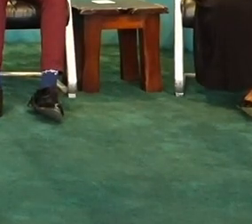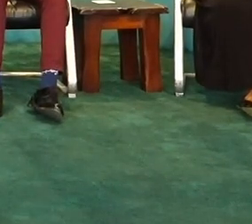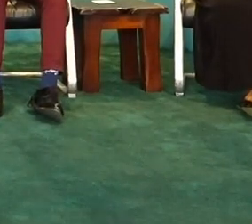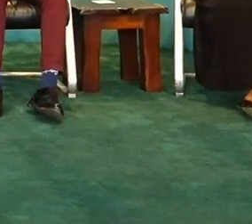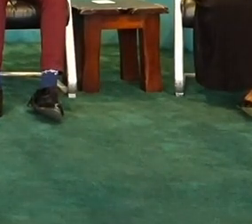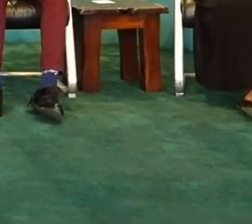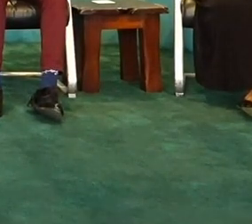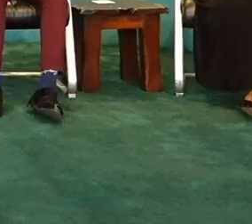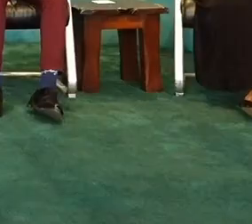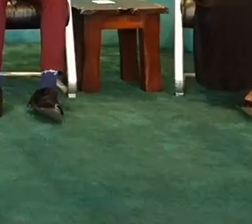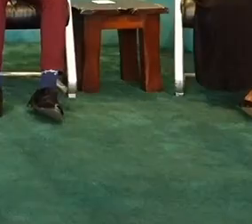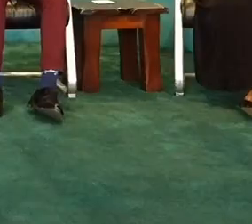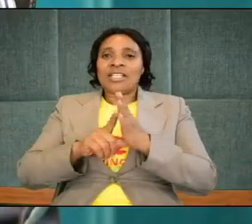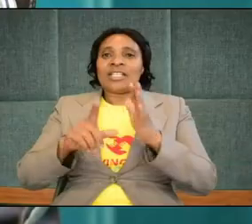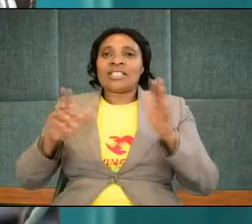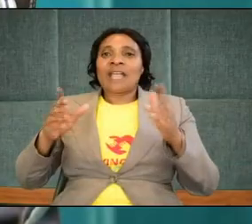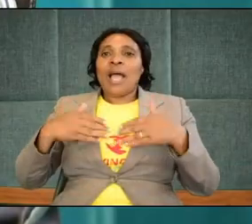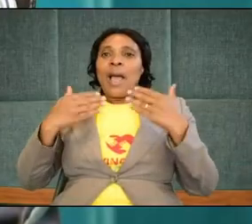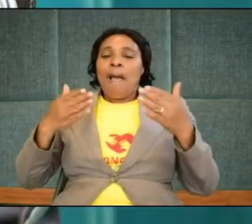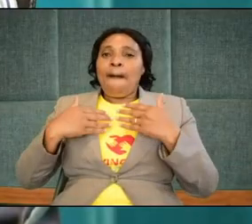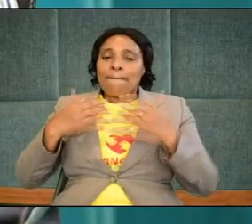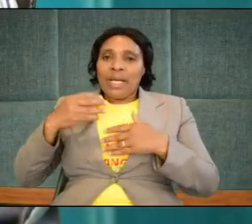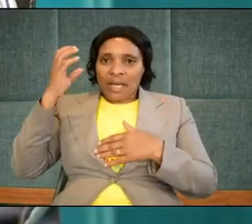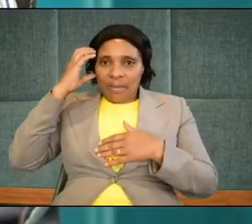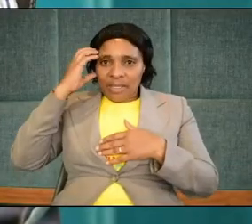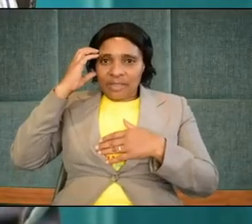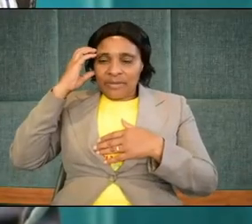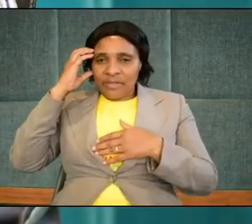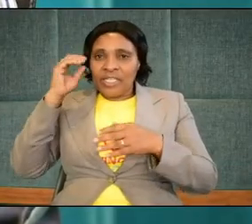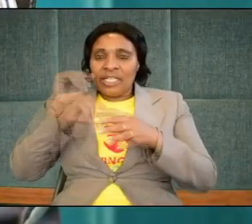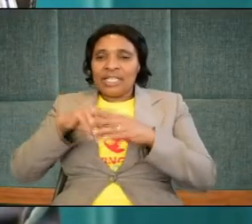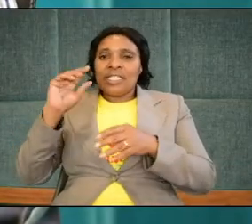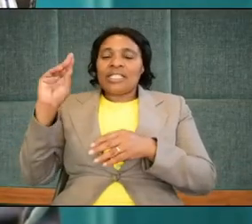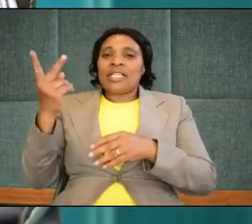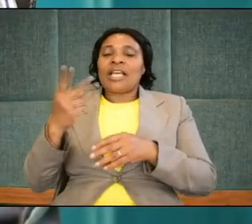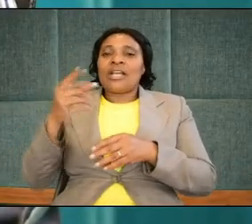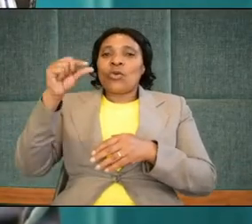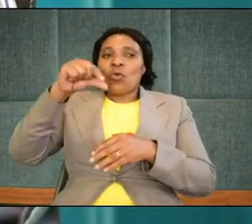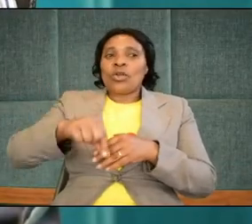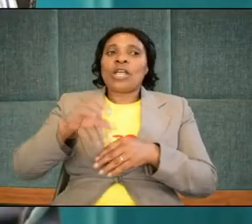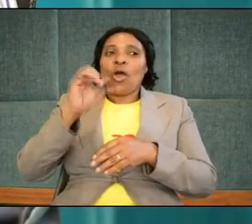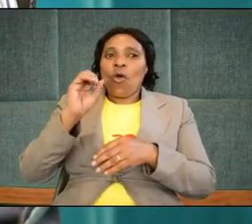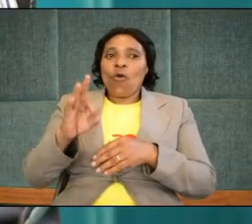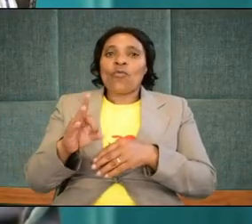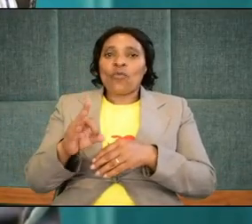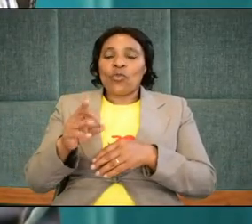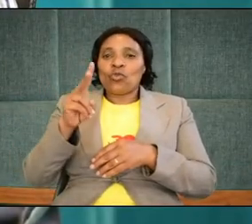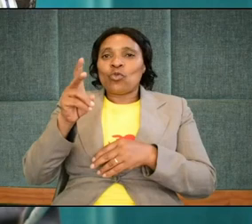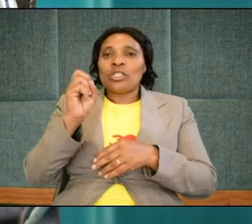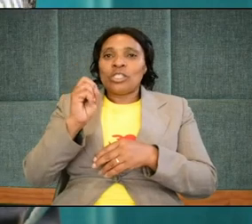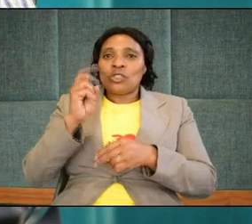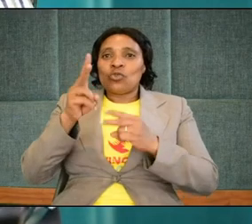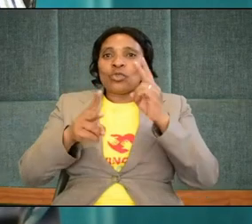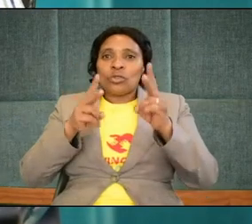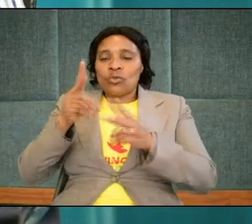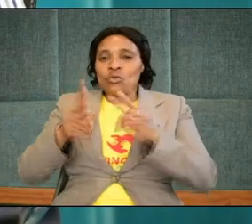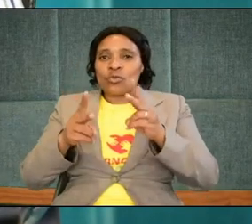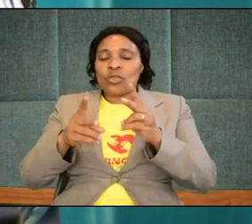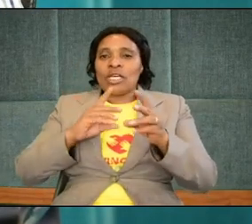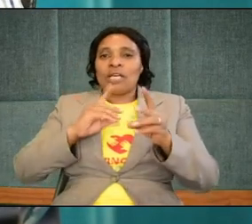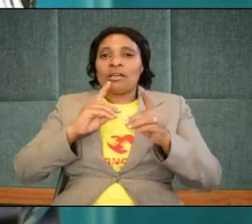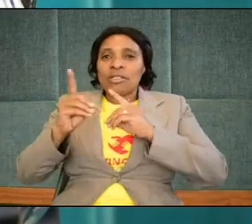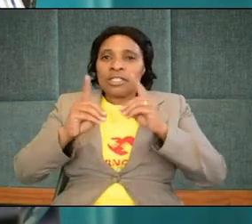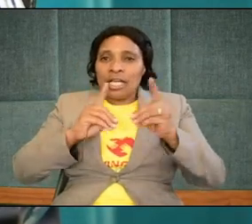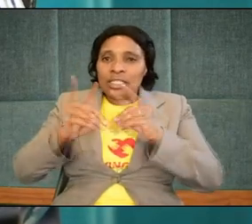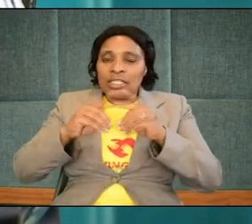of the lesson is Unhappy Campers. We're in the second quarter of 2023, and what we've been discussing is the